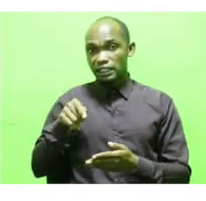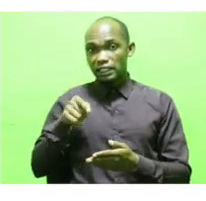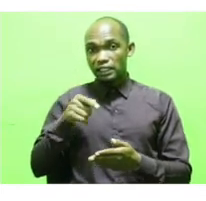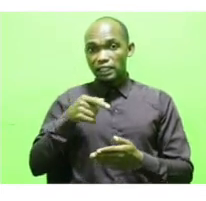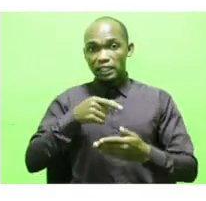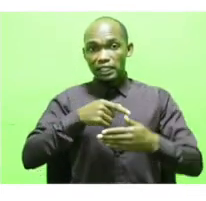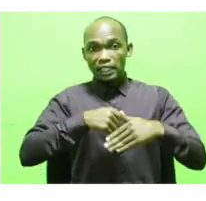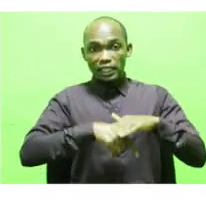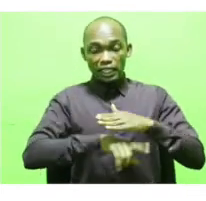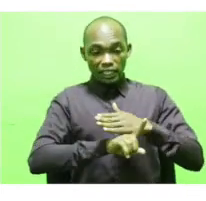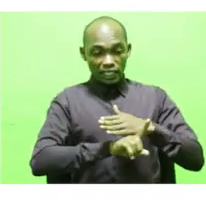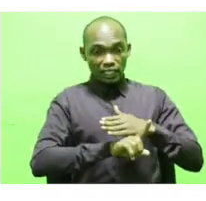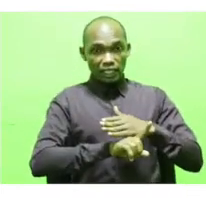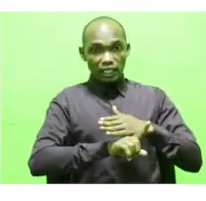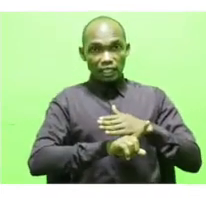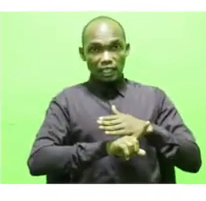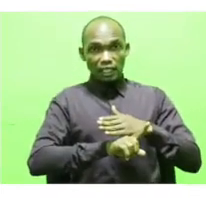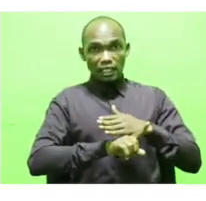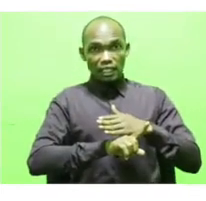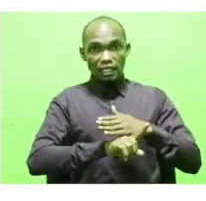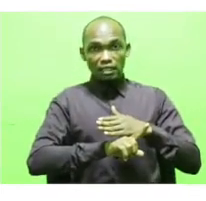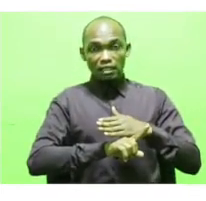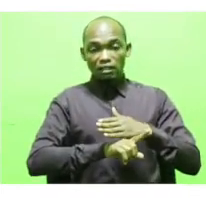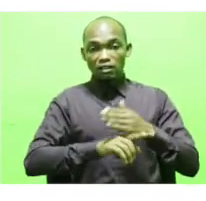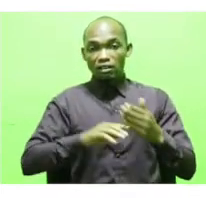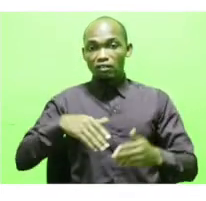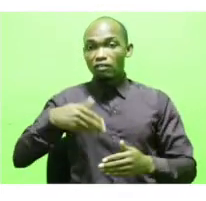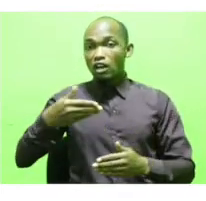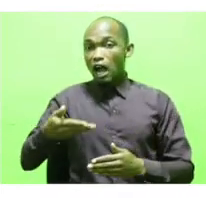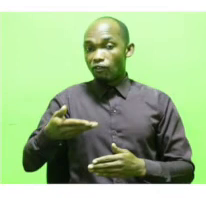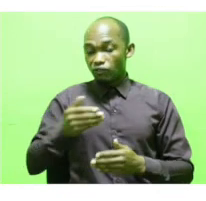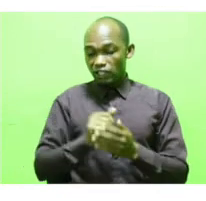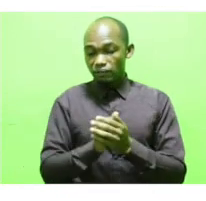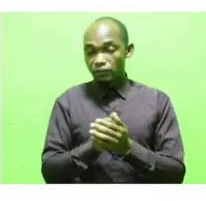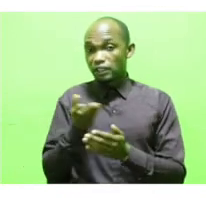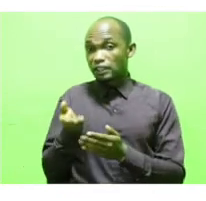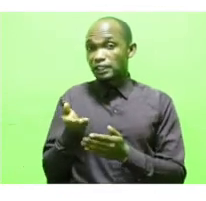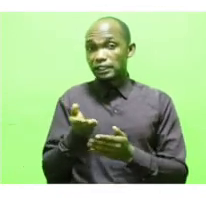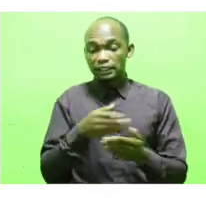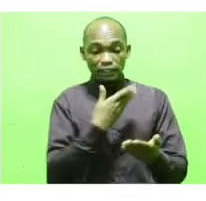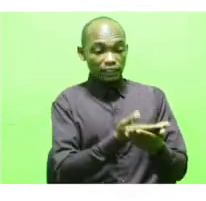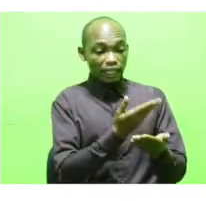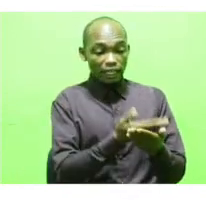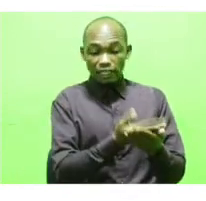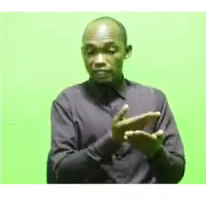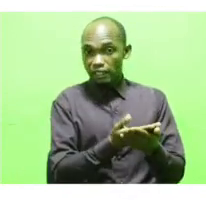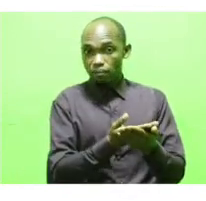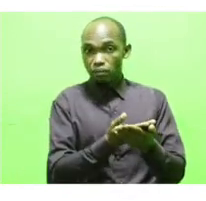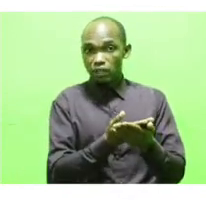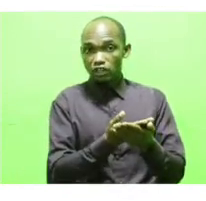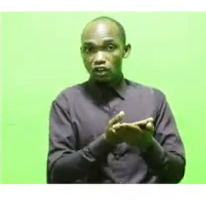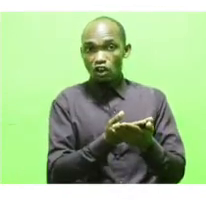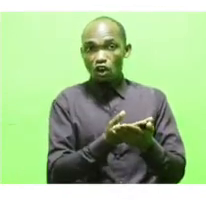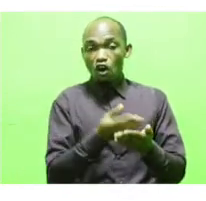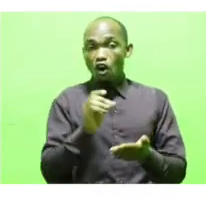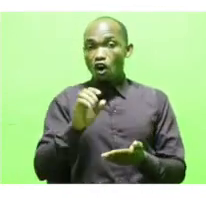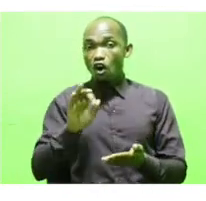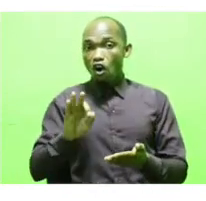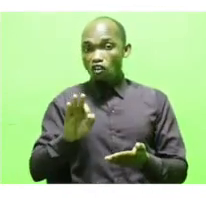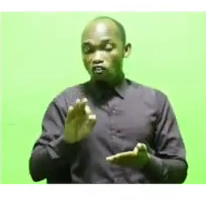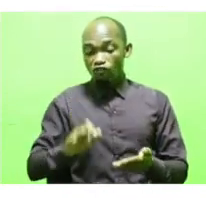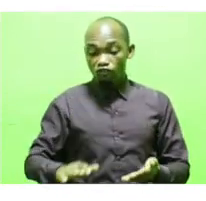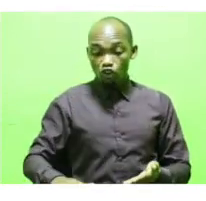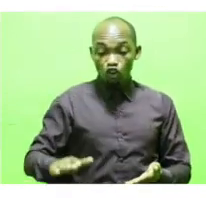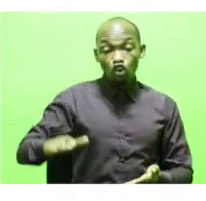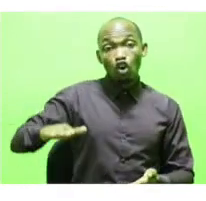after reproduction has occurred, there's a rapid growth of cells. The number